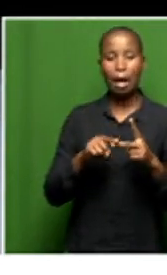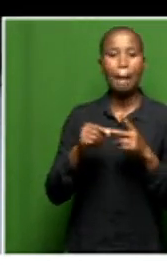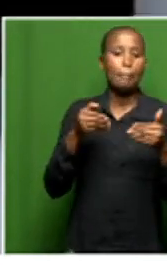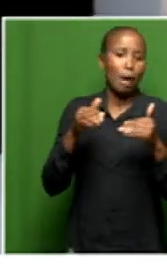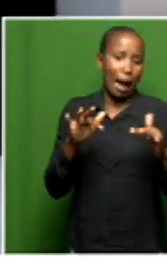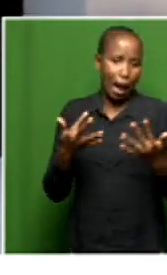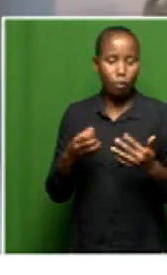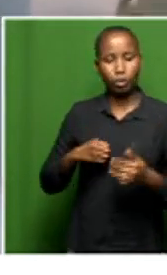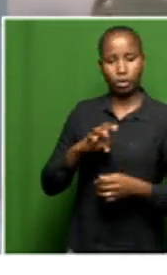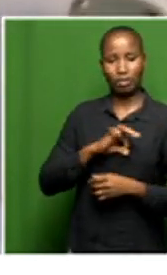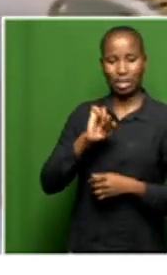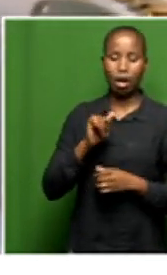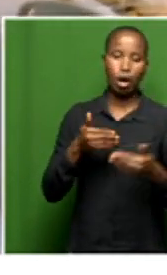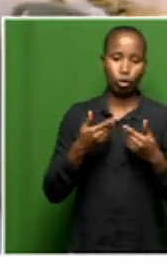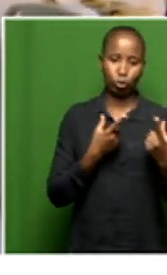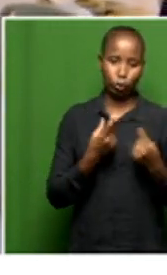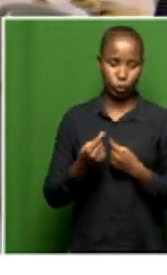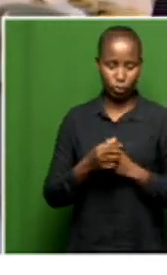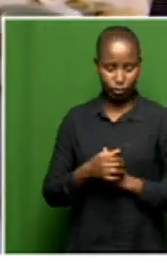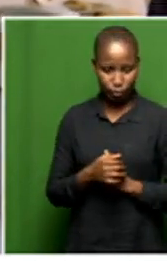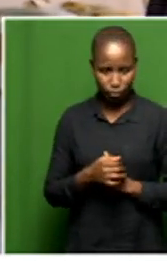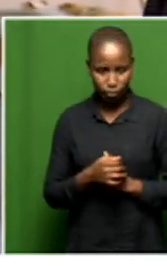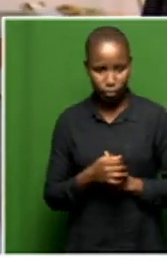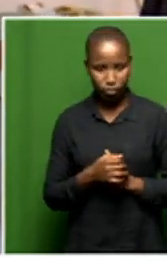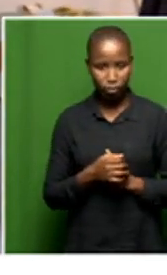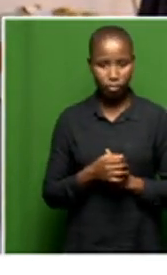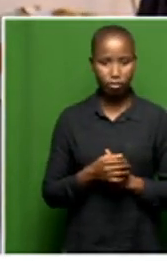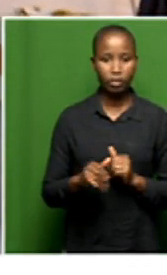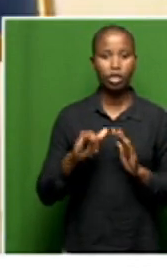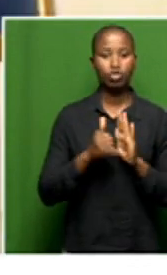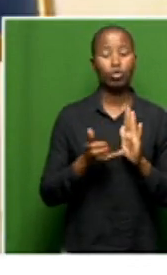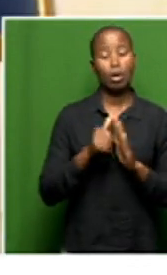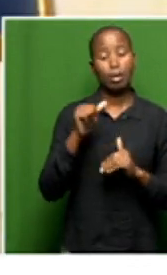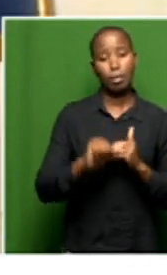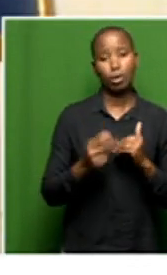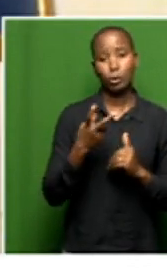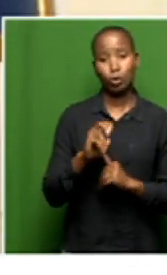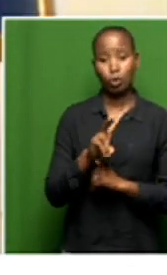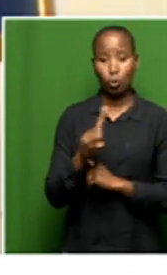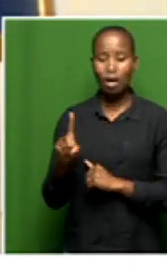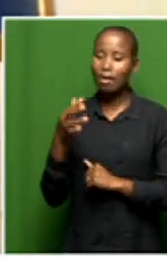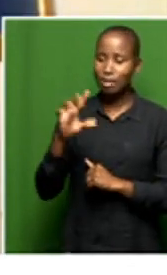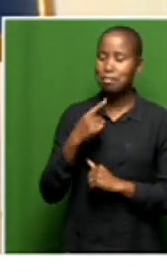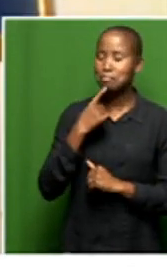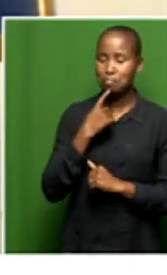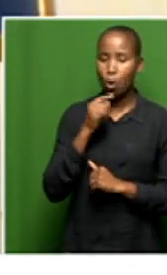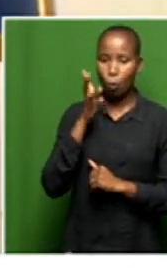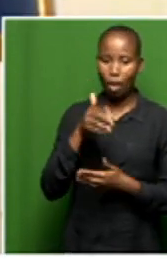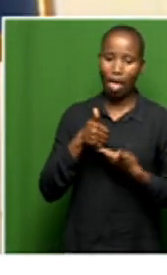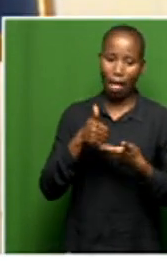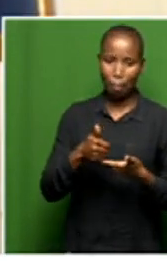its employees. We undertook in January of 2021 that we will assist